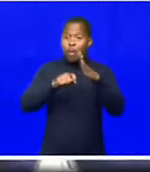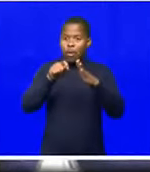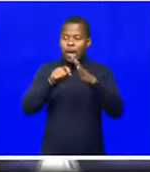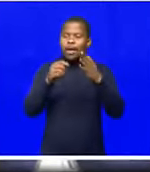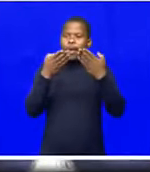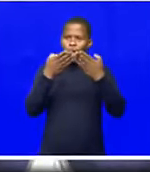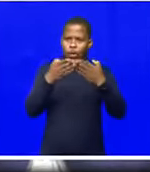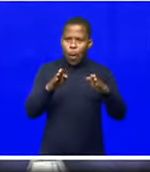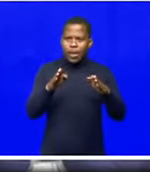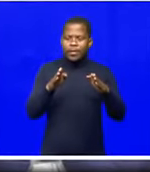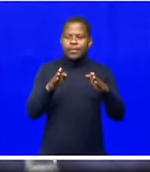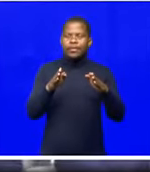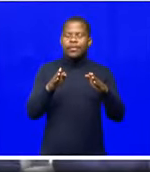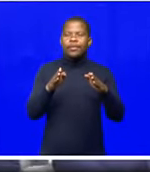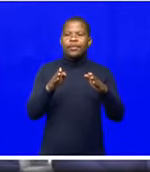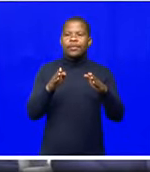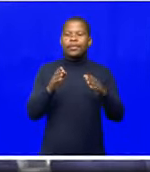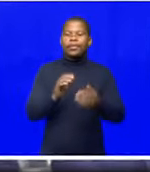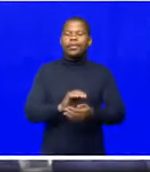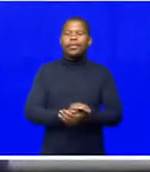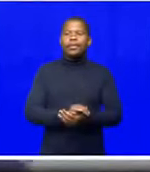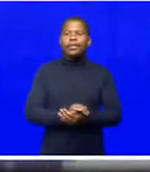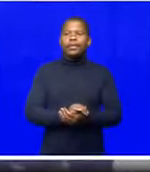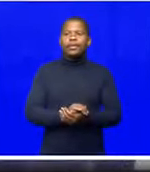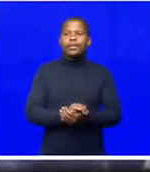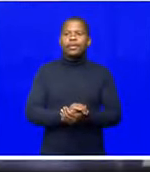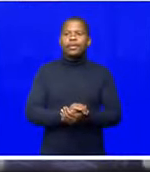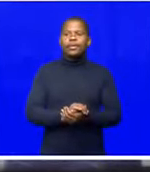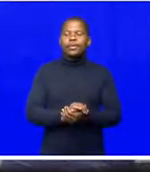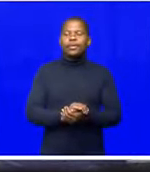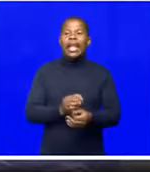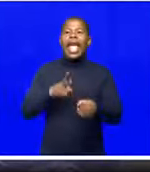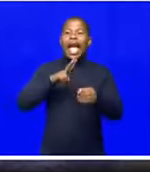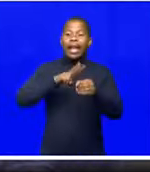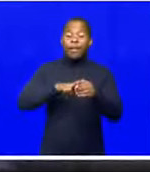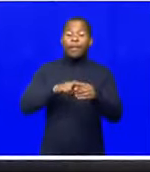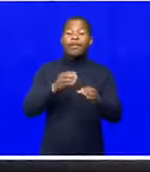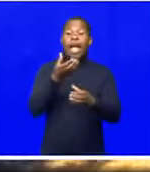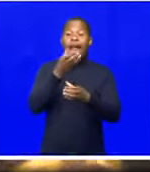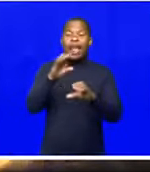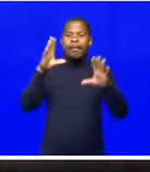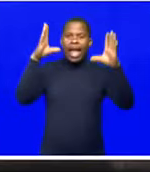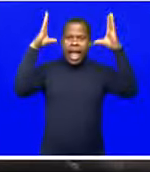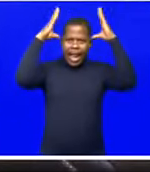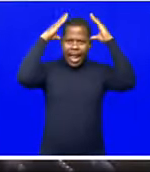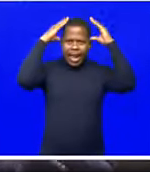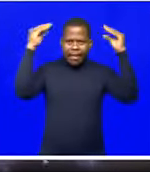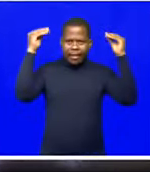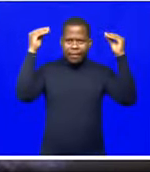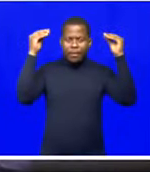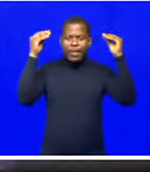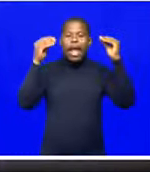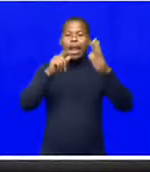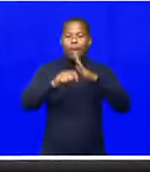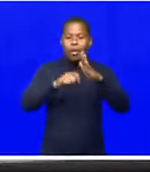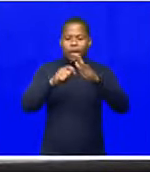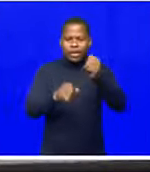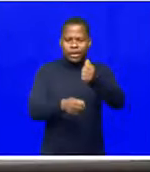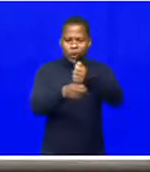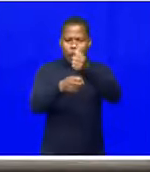bebakhona kulo mcimbi kutawesekela lo msebenti wesekelwe livele Netherlands nalo lelikhulumile kulo